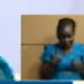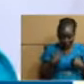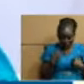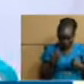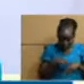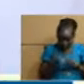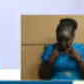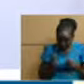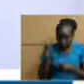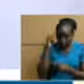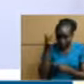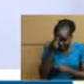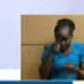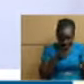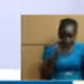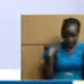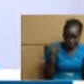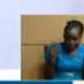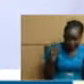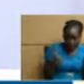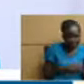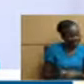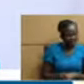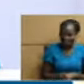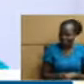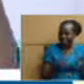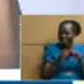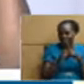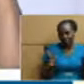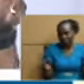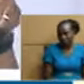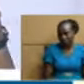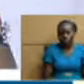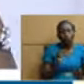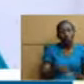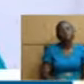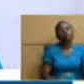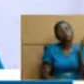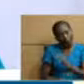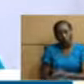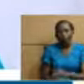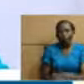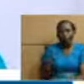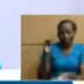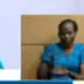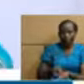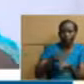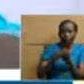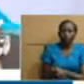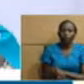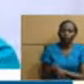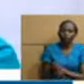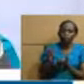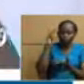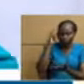policy and what the practices are, it's a little bit different. So we have to go back and redefine what our